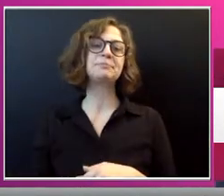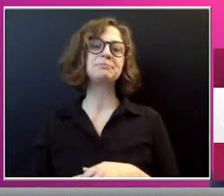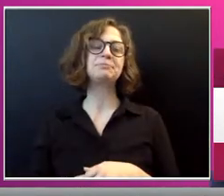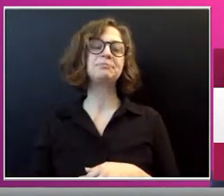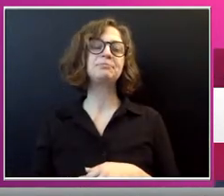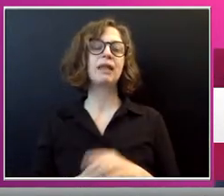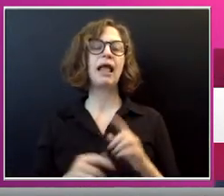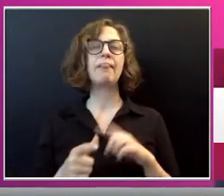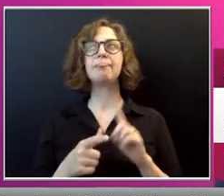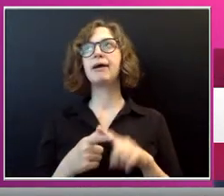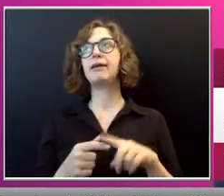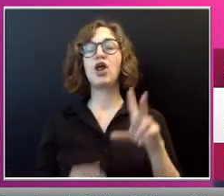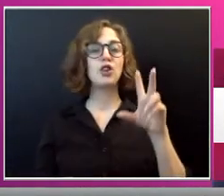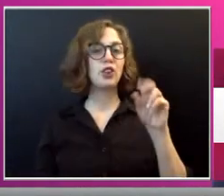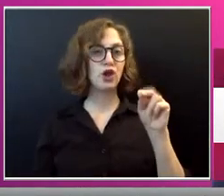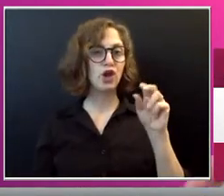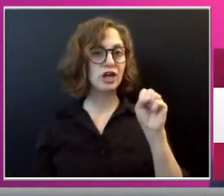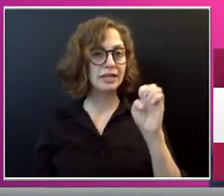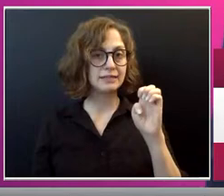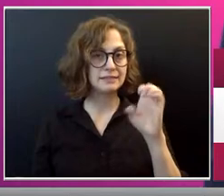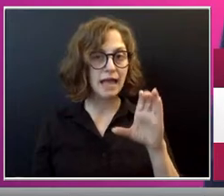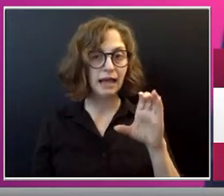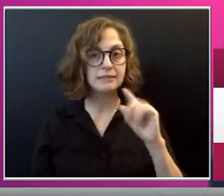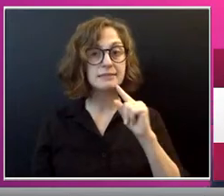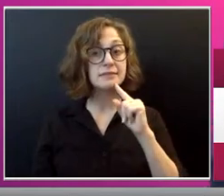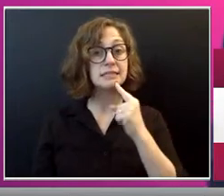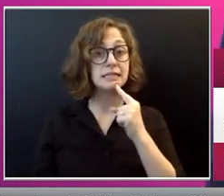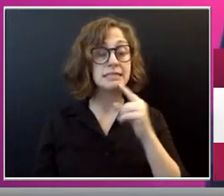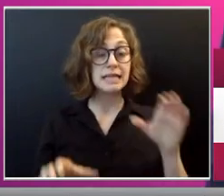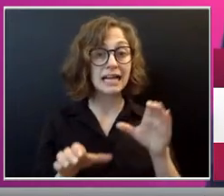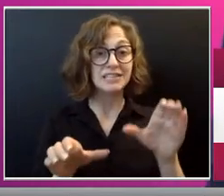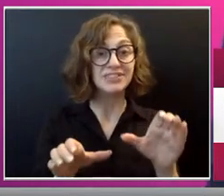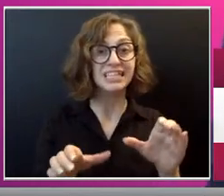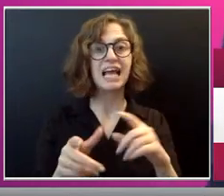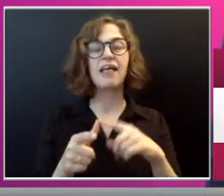of intense activity, and then there's like 90